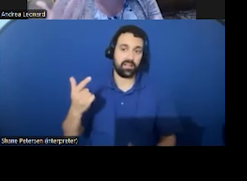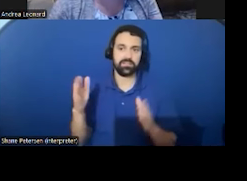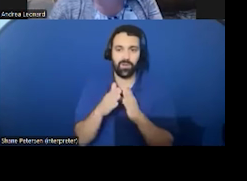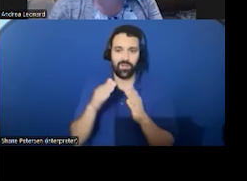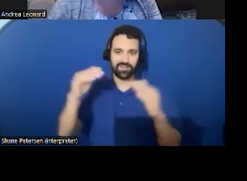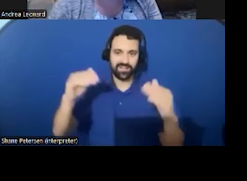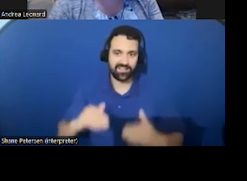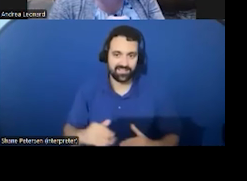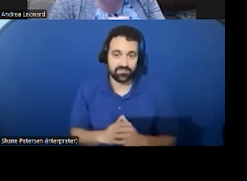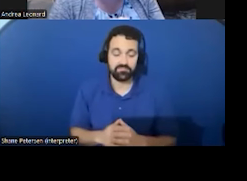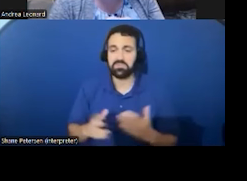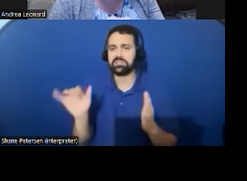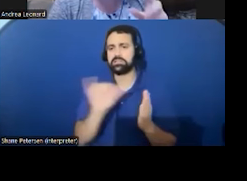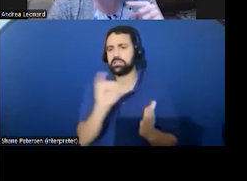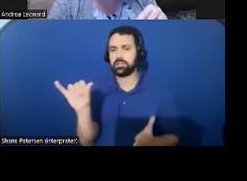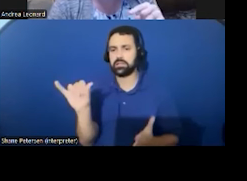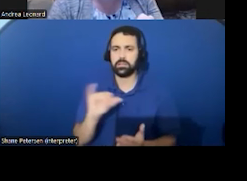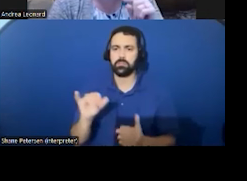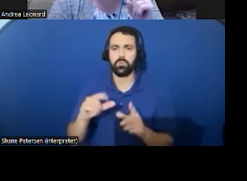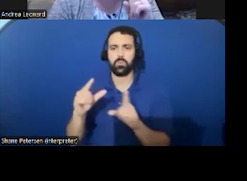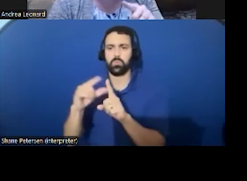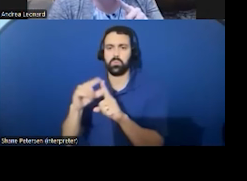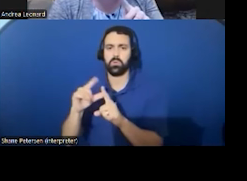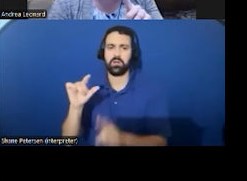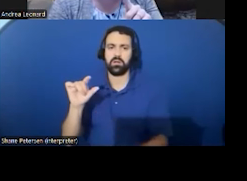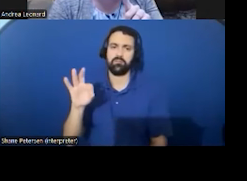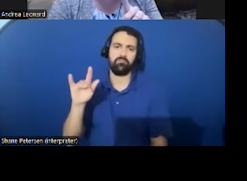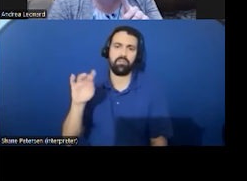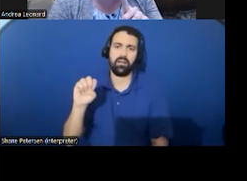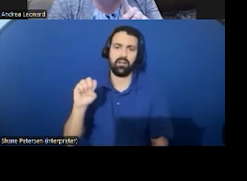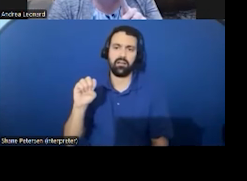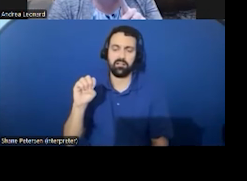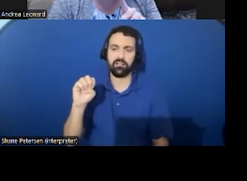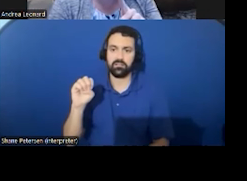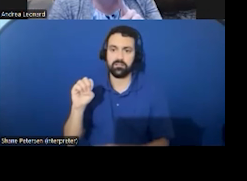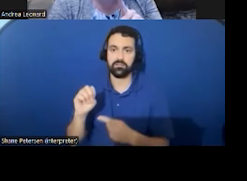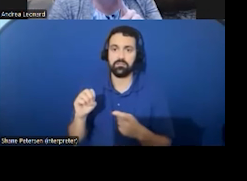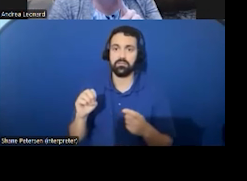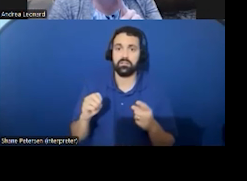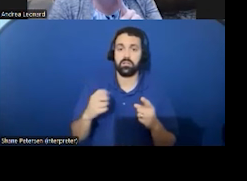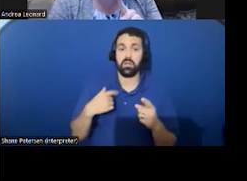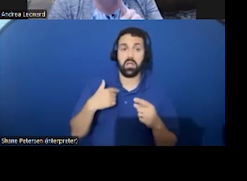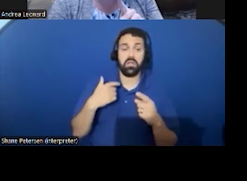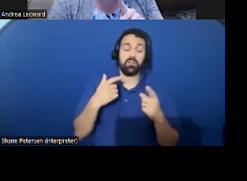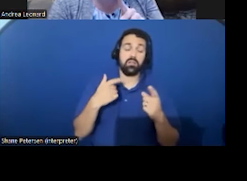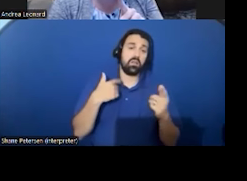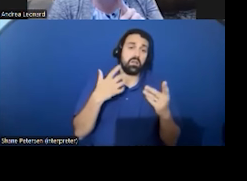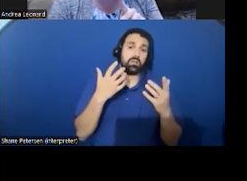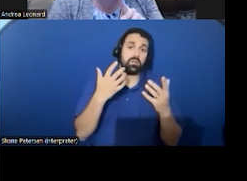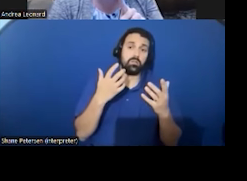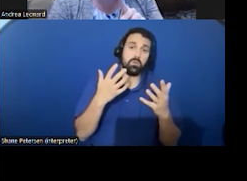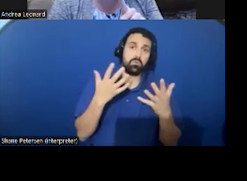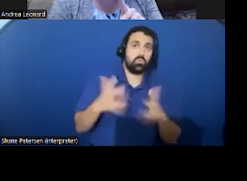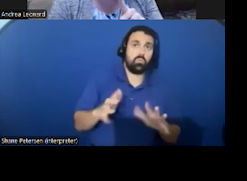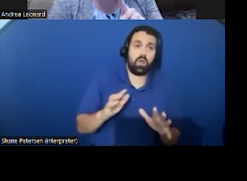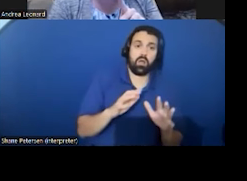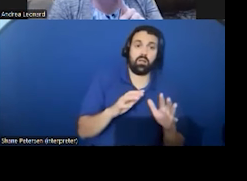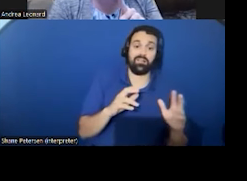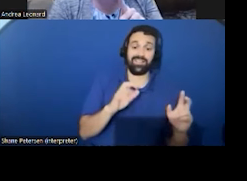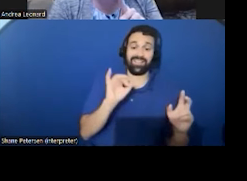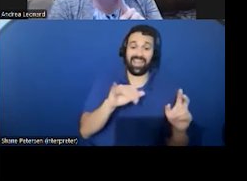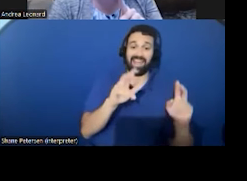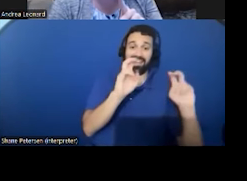or a Word file. I would not want to make etiquette heading small and then make the